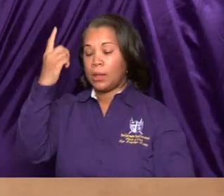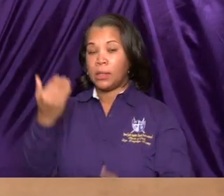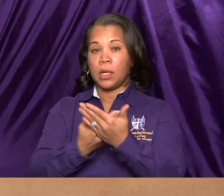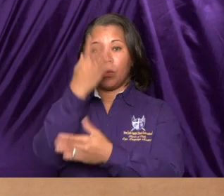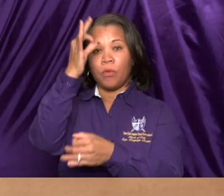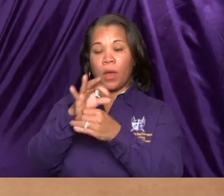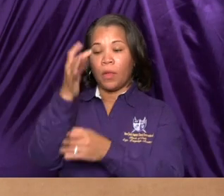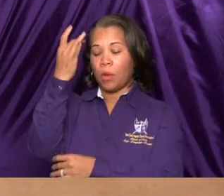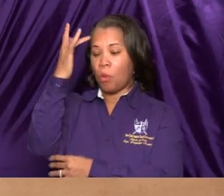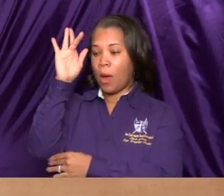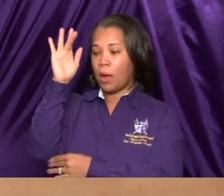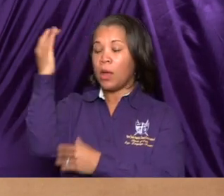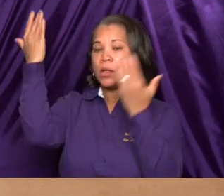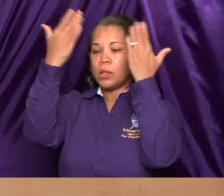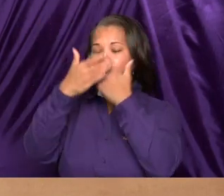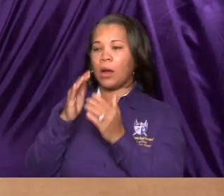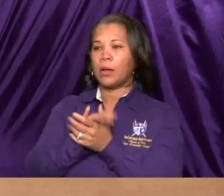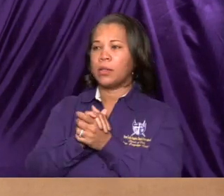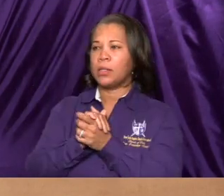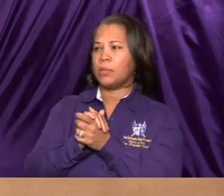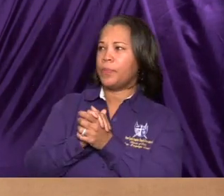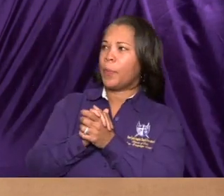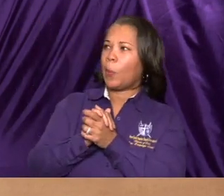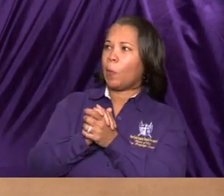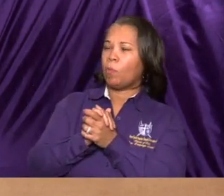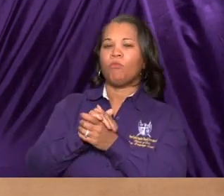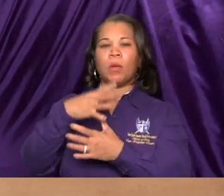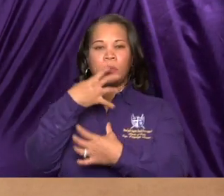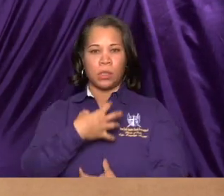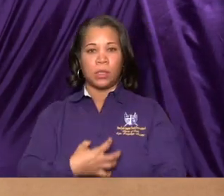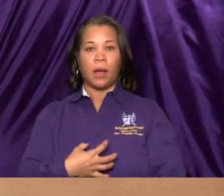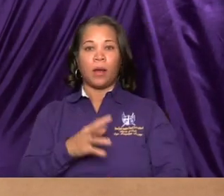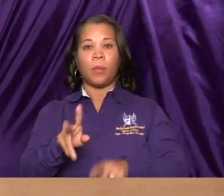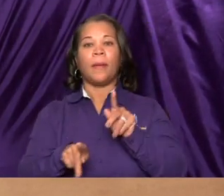why darkness is so attractive to people's dialogue.